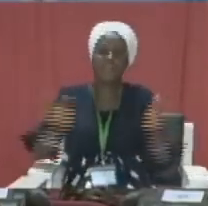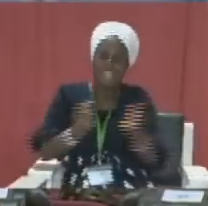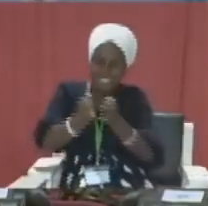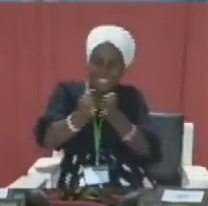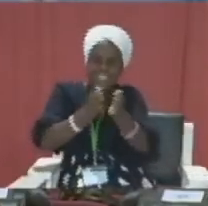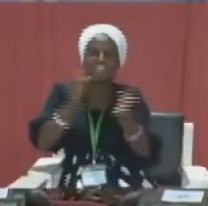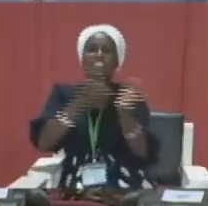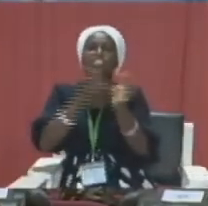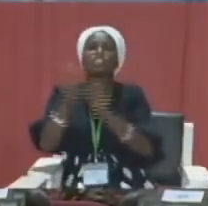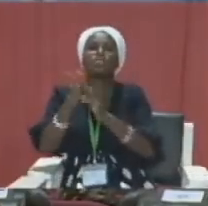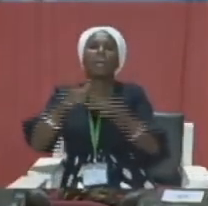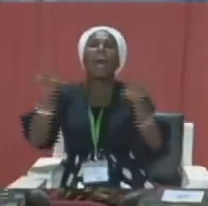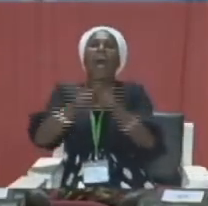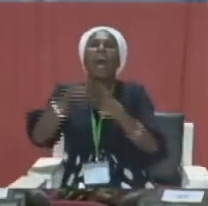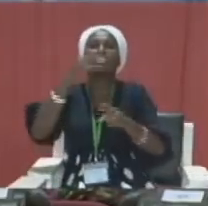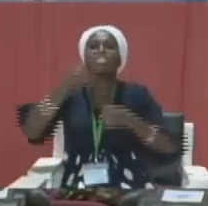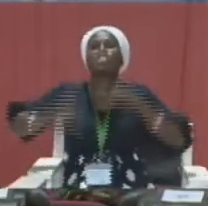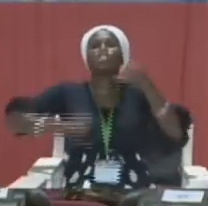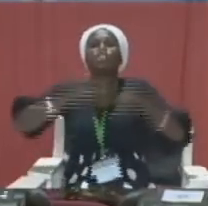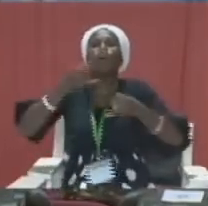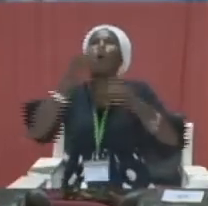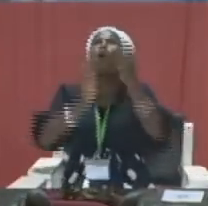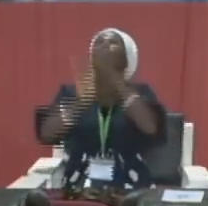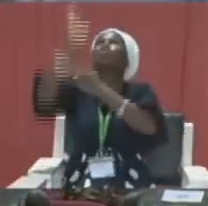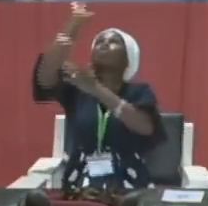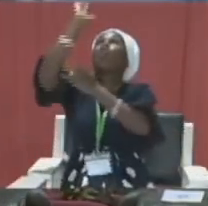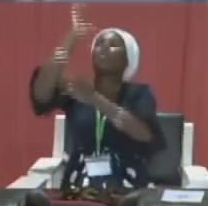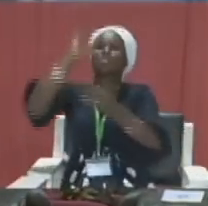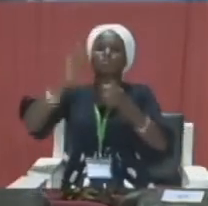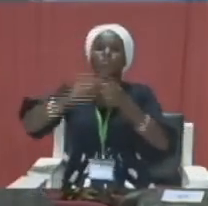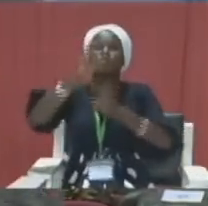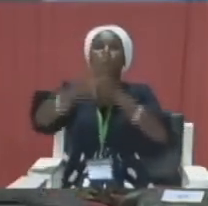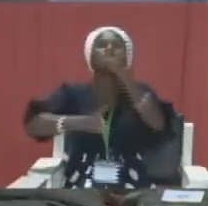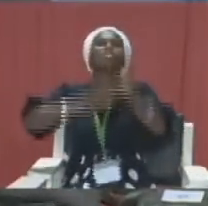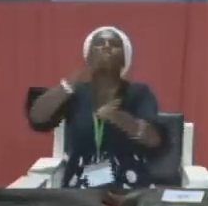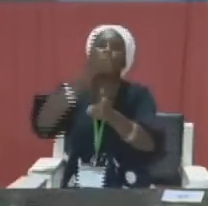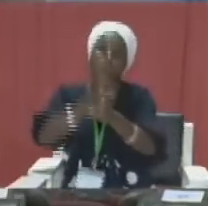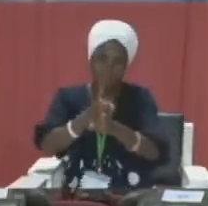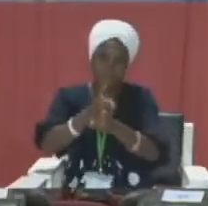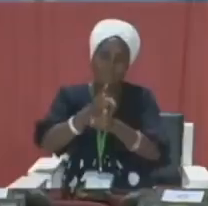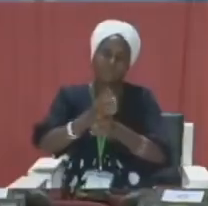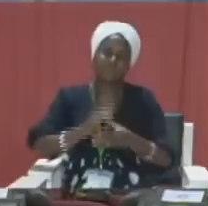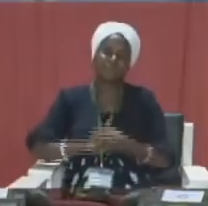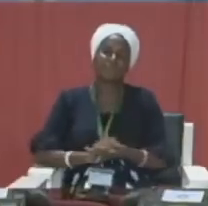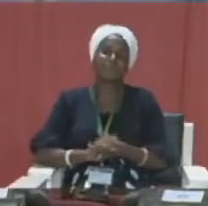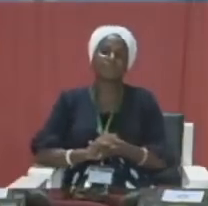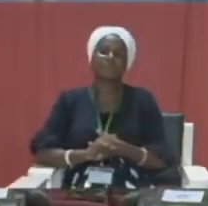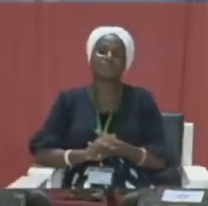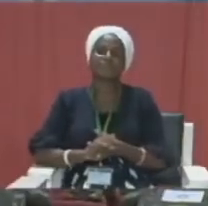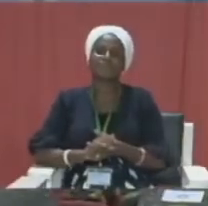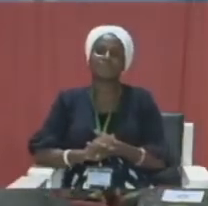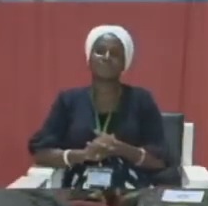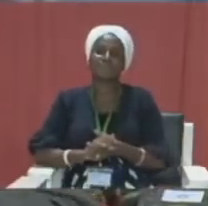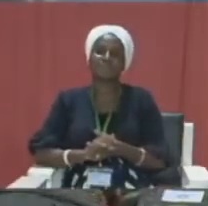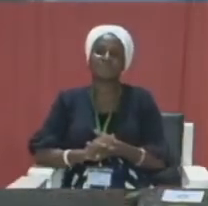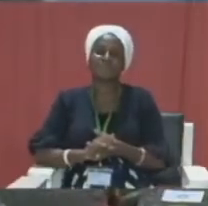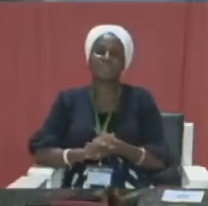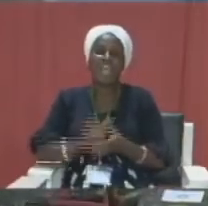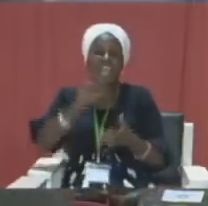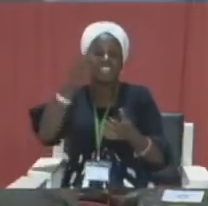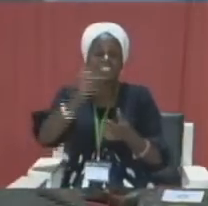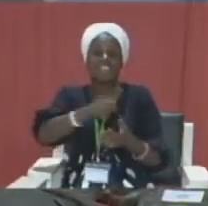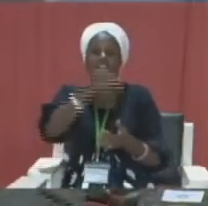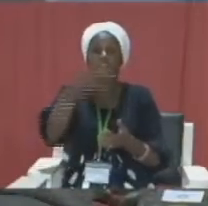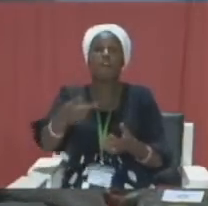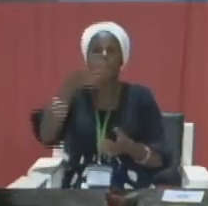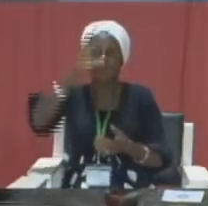the joy of God given to the world. The fall of man into sin was the genesis